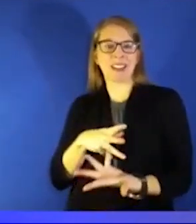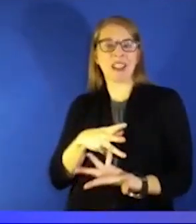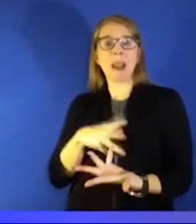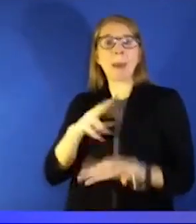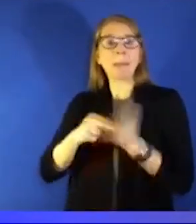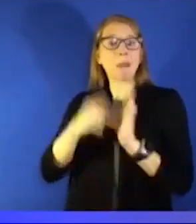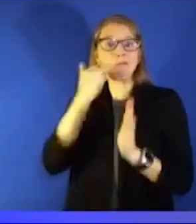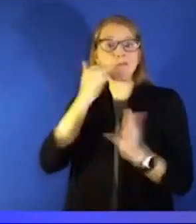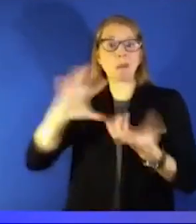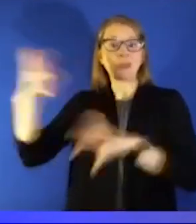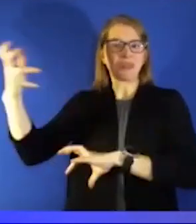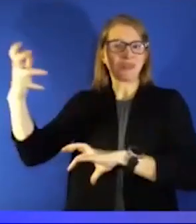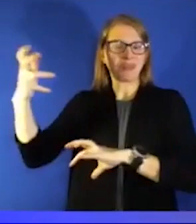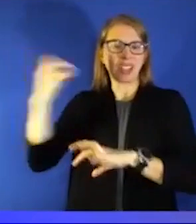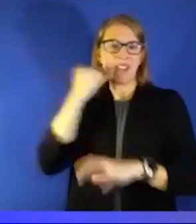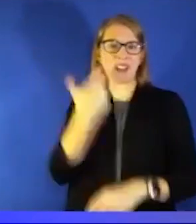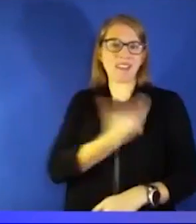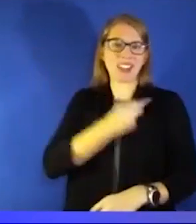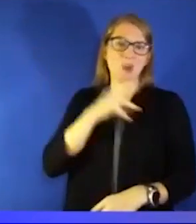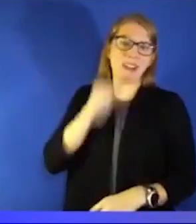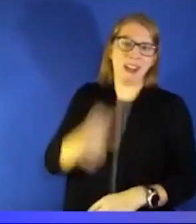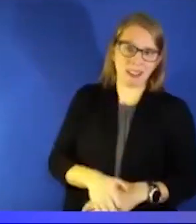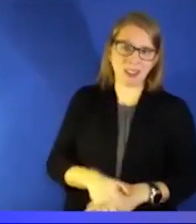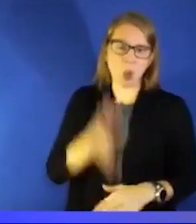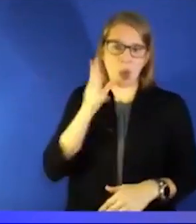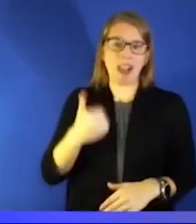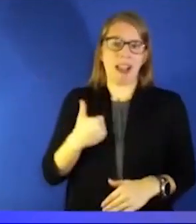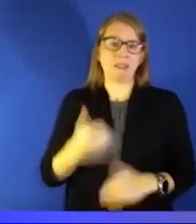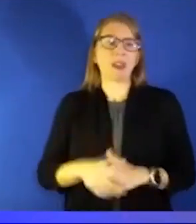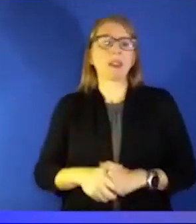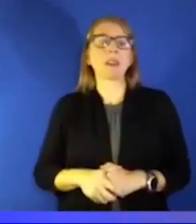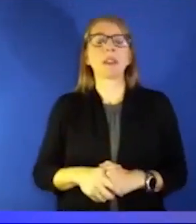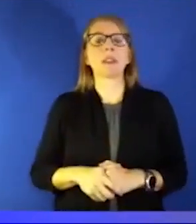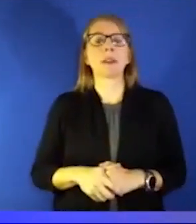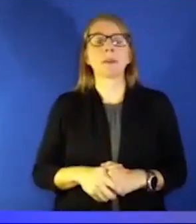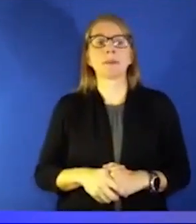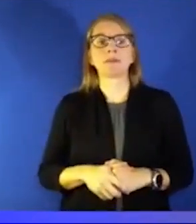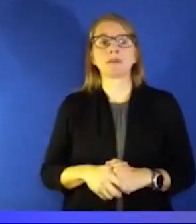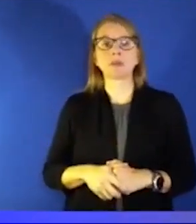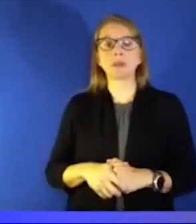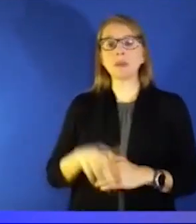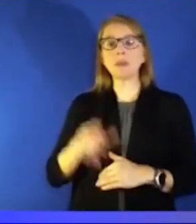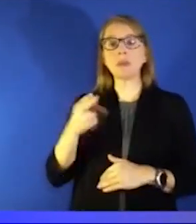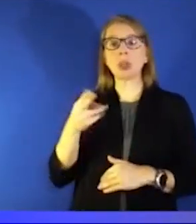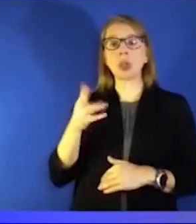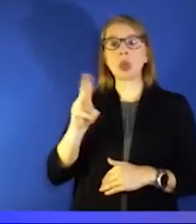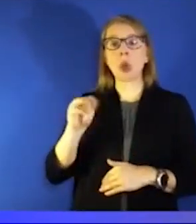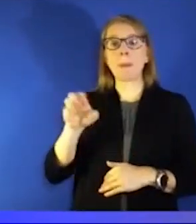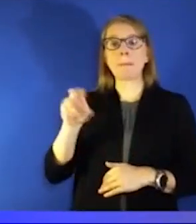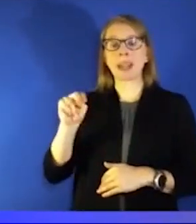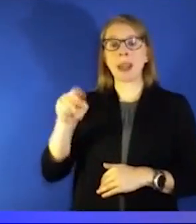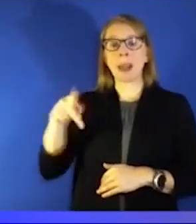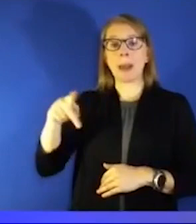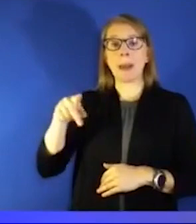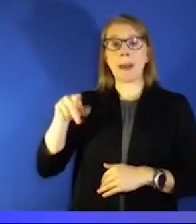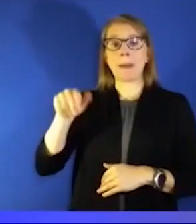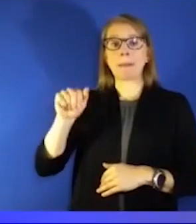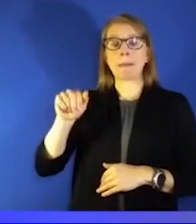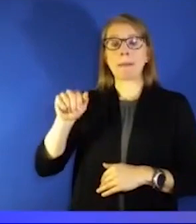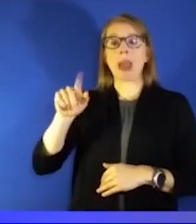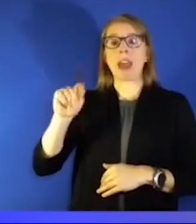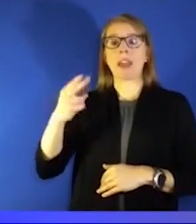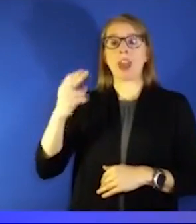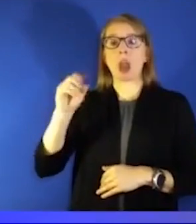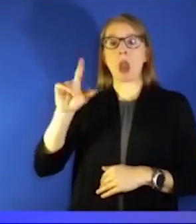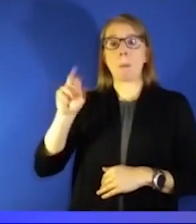they get vaccinated or not. When we were doing the human papillomavirus vaccine research 20 years ago, we did